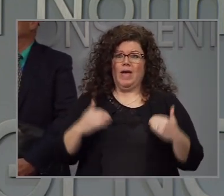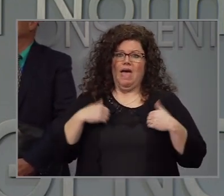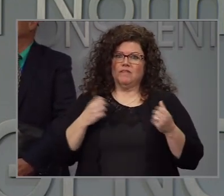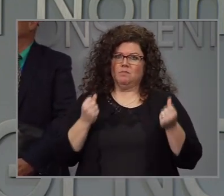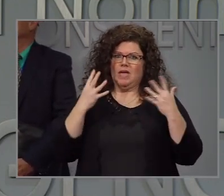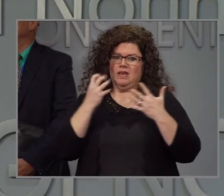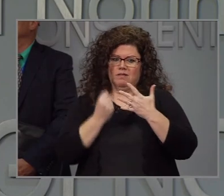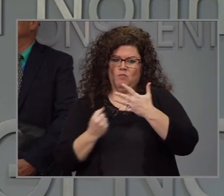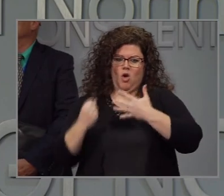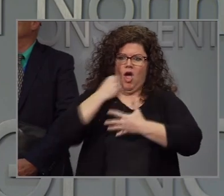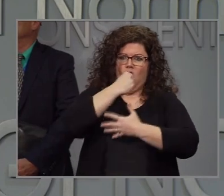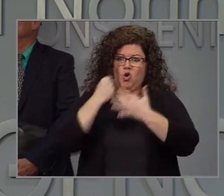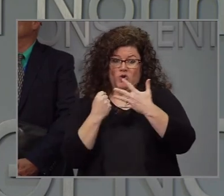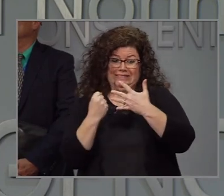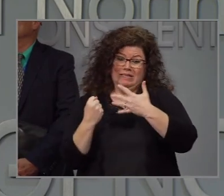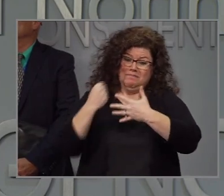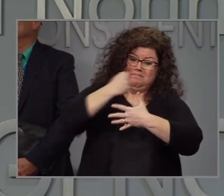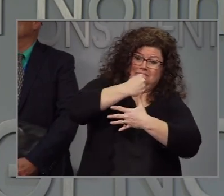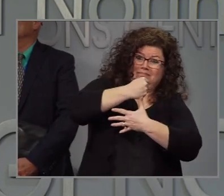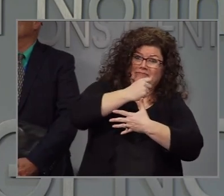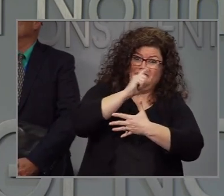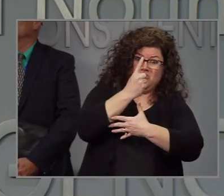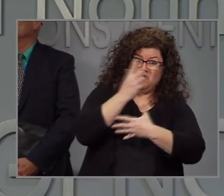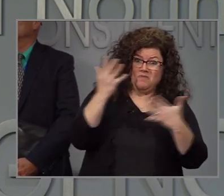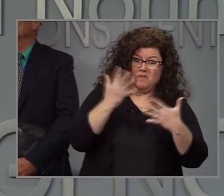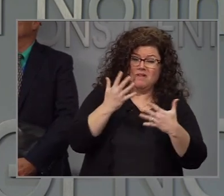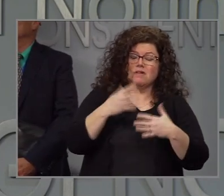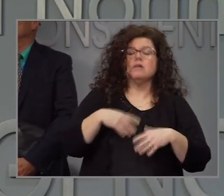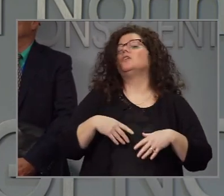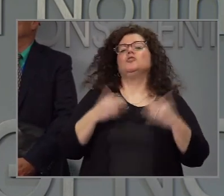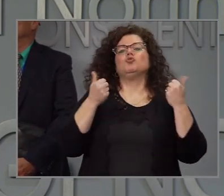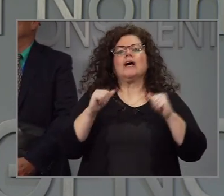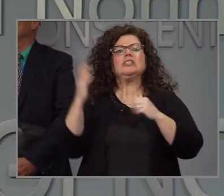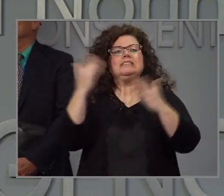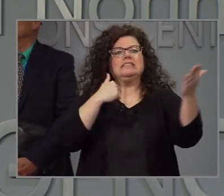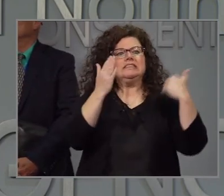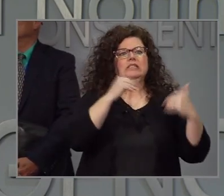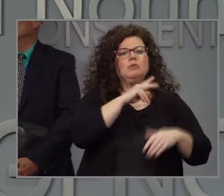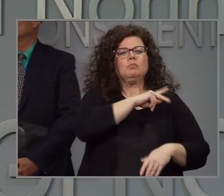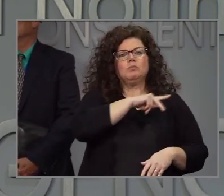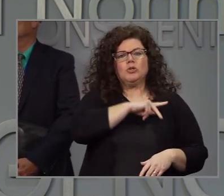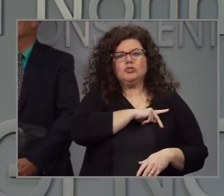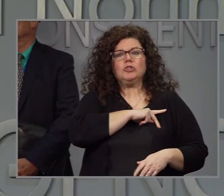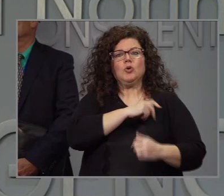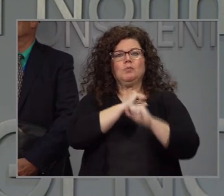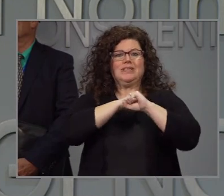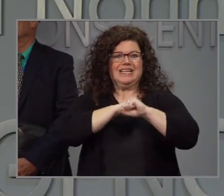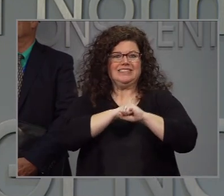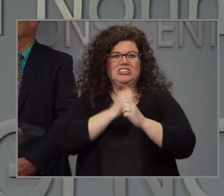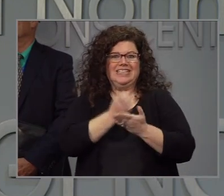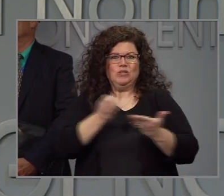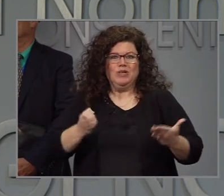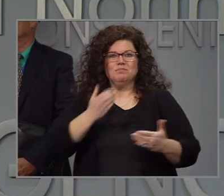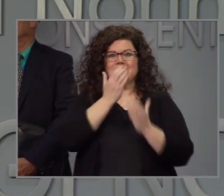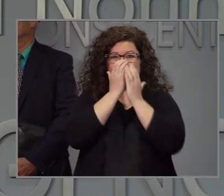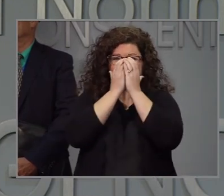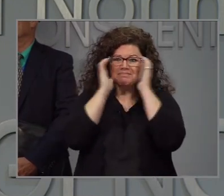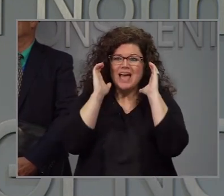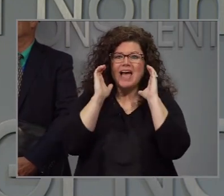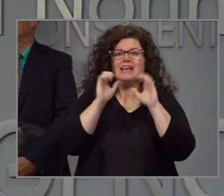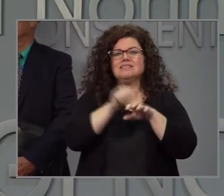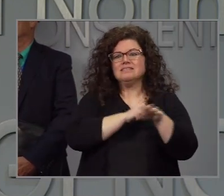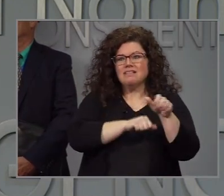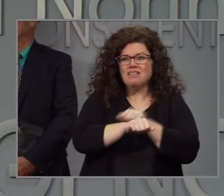continue sourcing and obtaining personal protective equipment. Our purchase orders for supplies and equipment reached